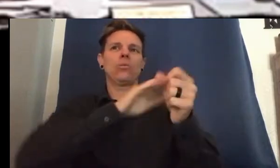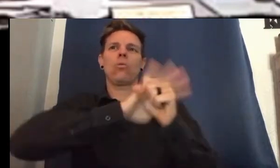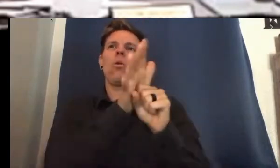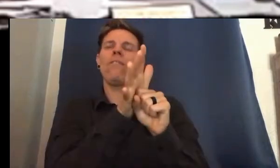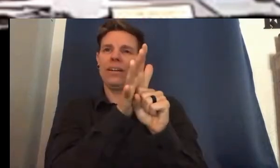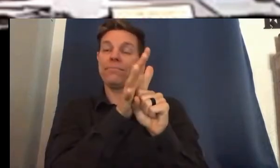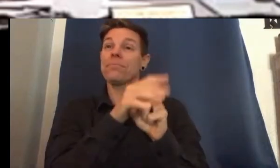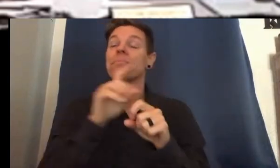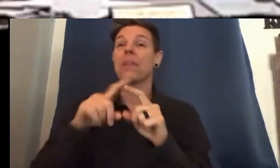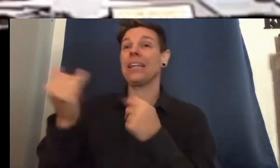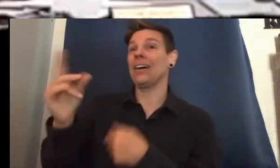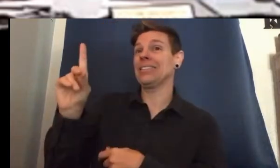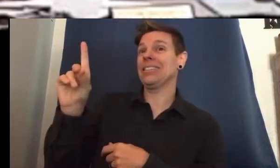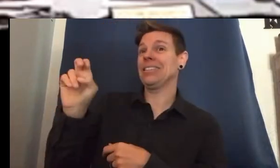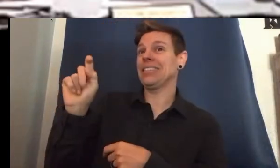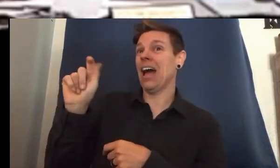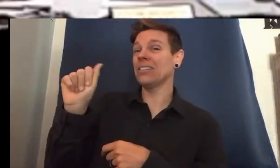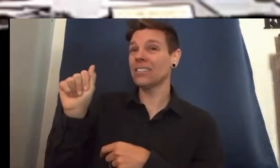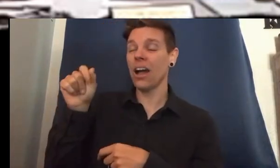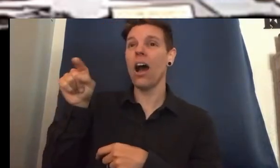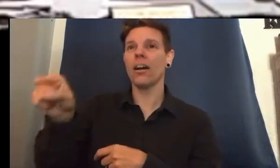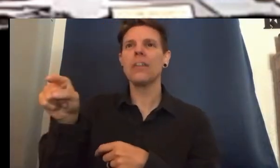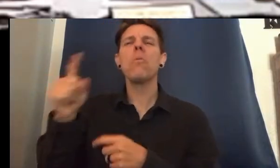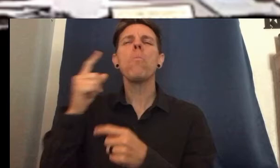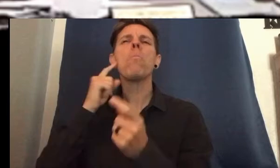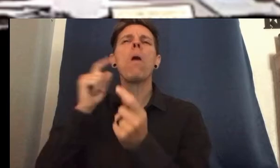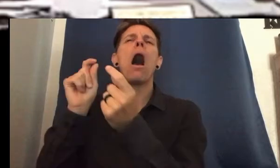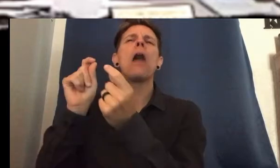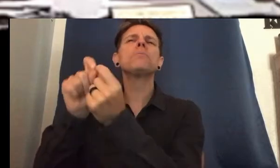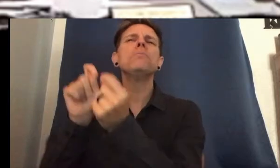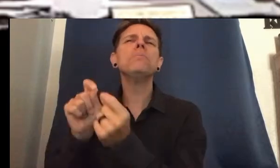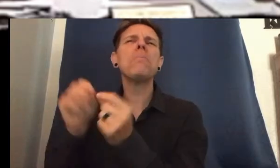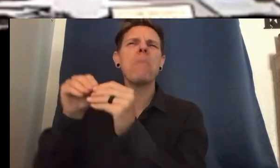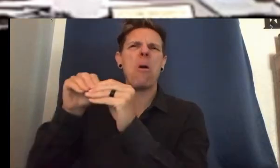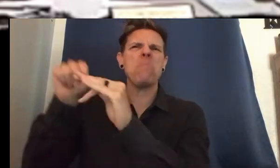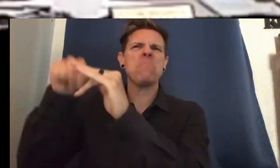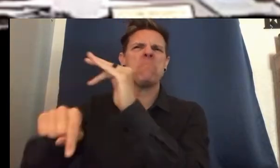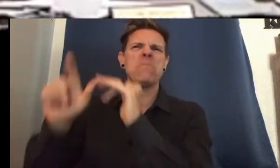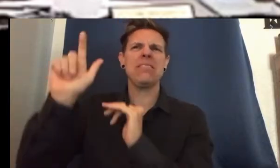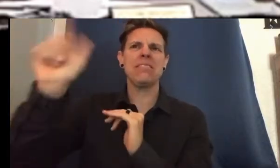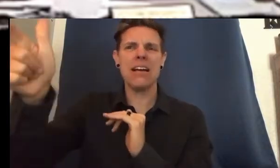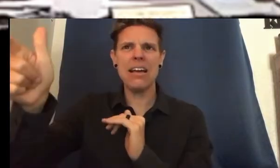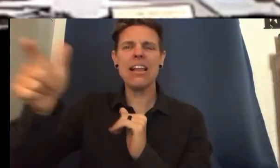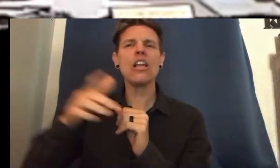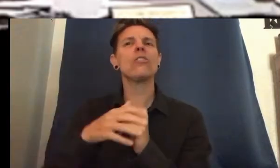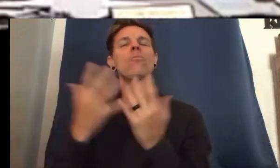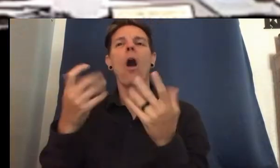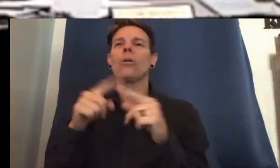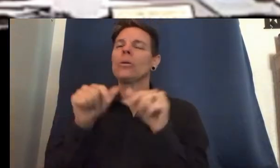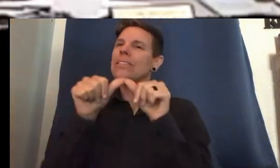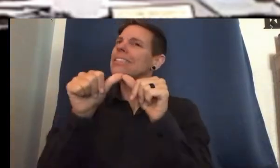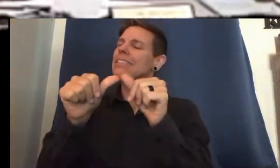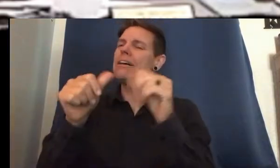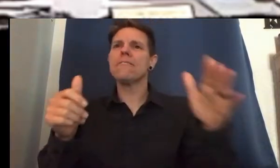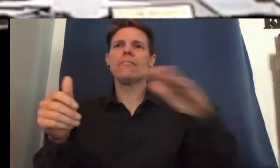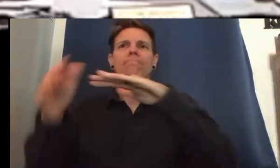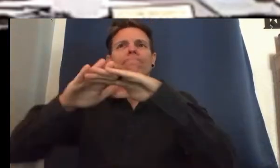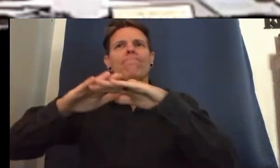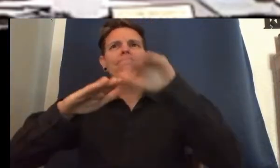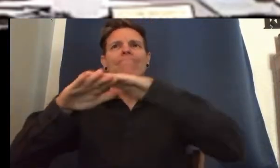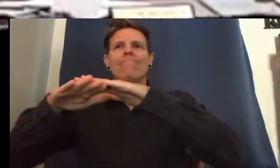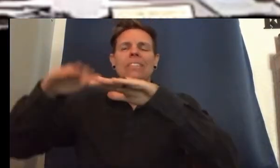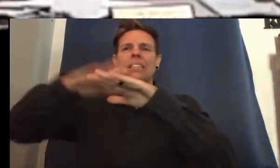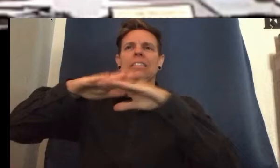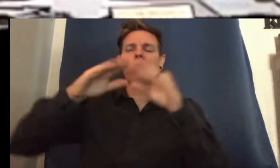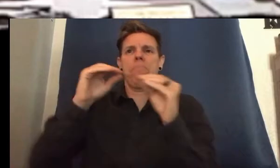Delta variant even more detail, the continued layering of those public health preventive measures is going to be essential.